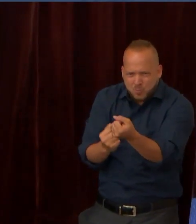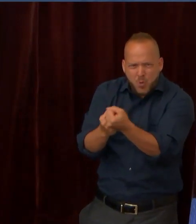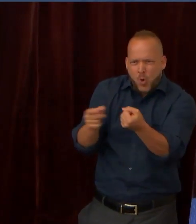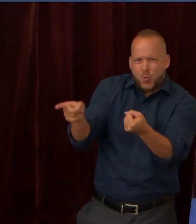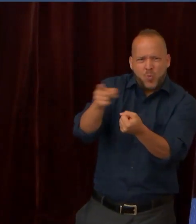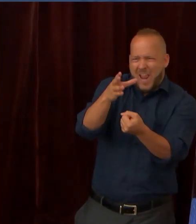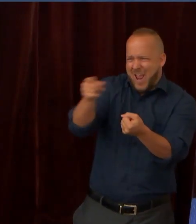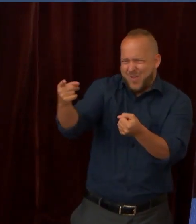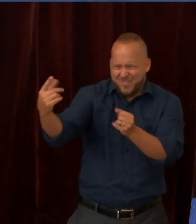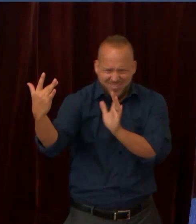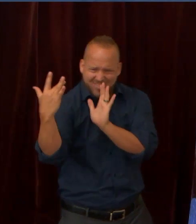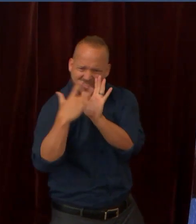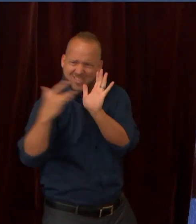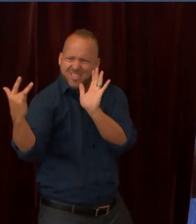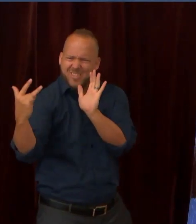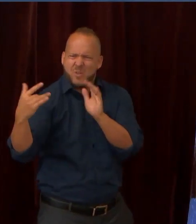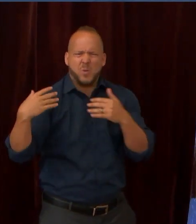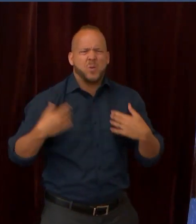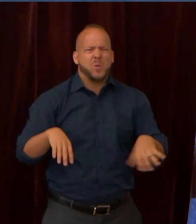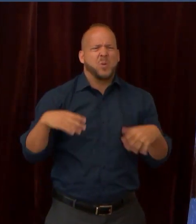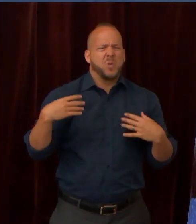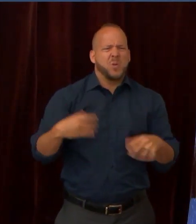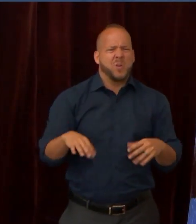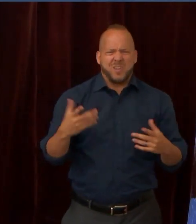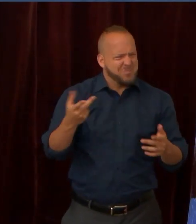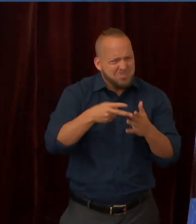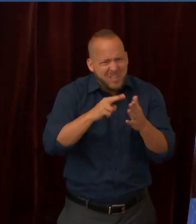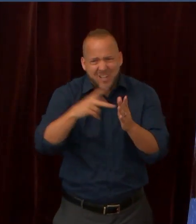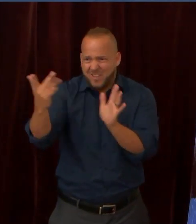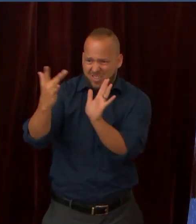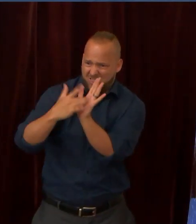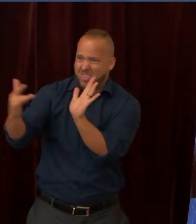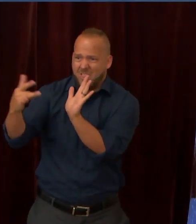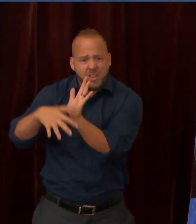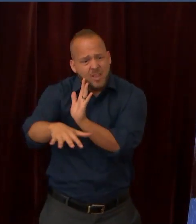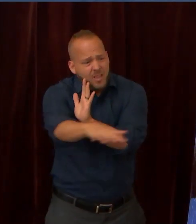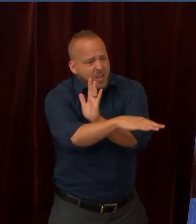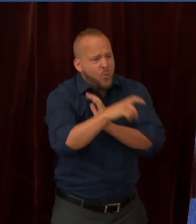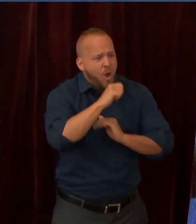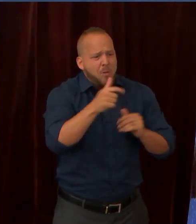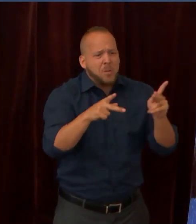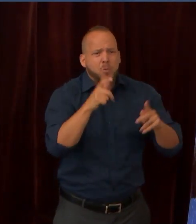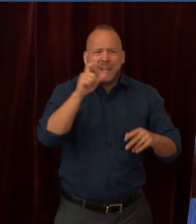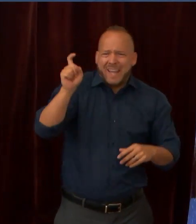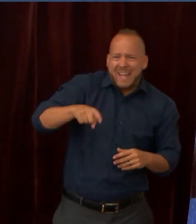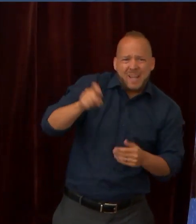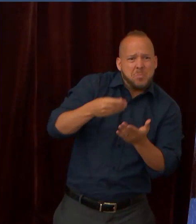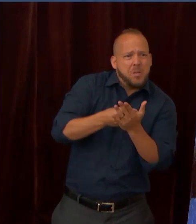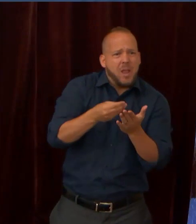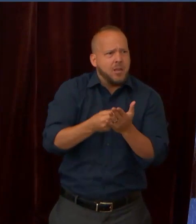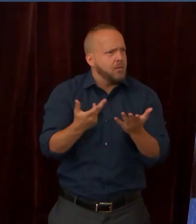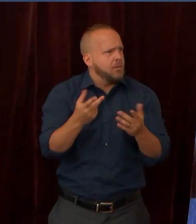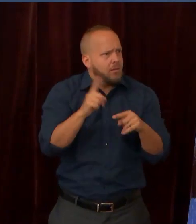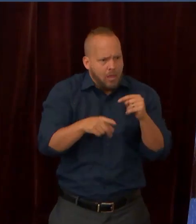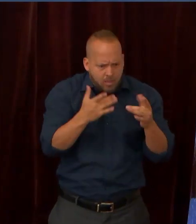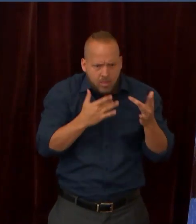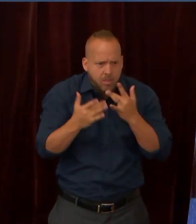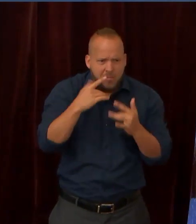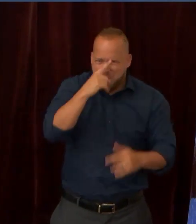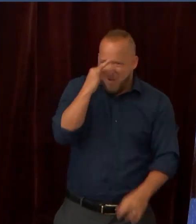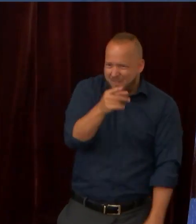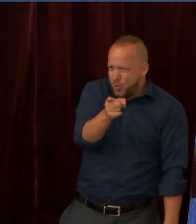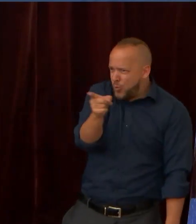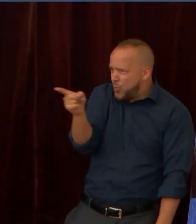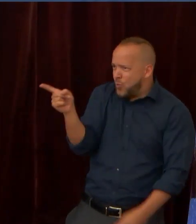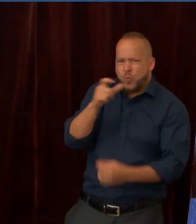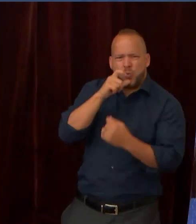thousands of Washingtonians right now who are waiting to get their unemployment, And that process has been delayed not only now because